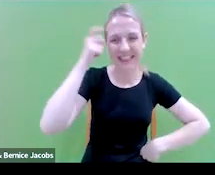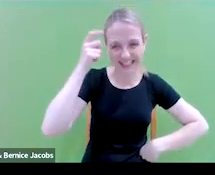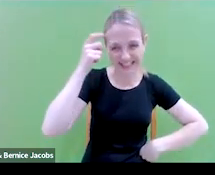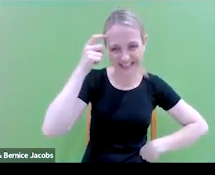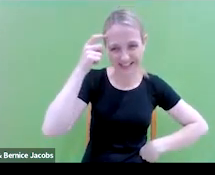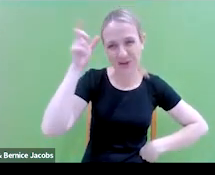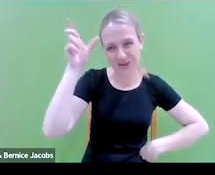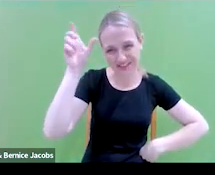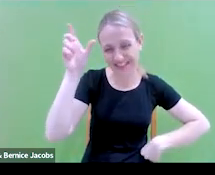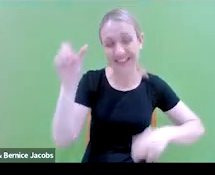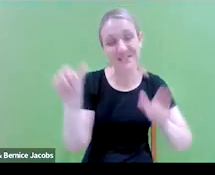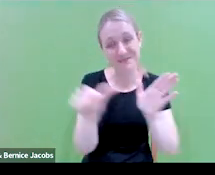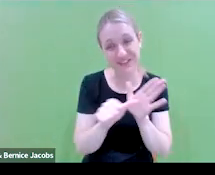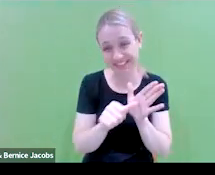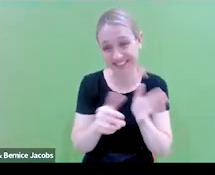as important.